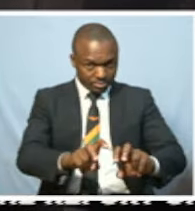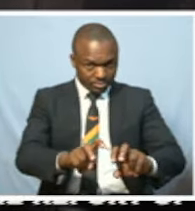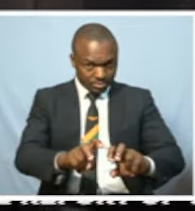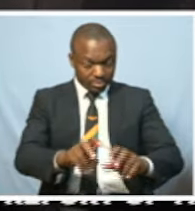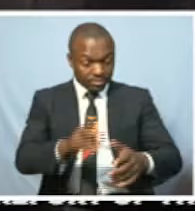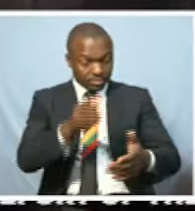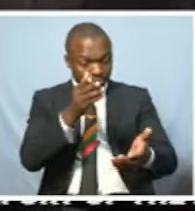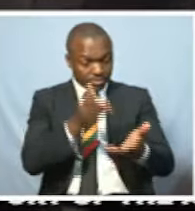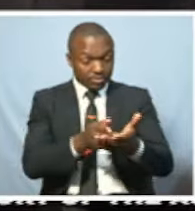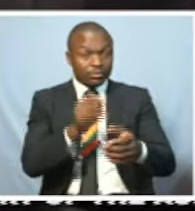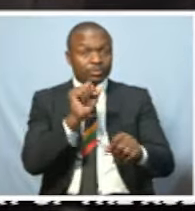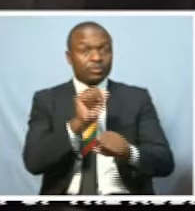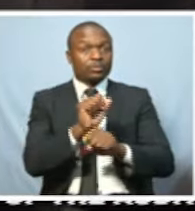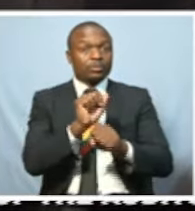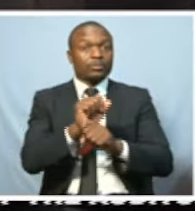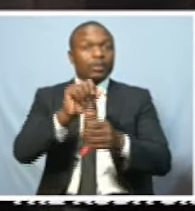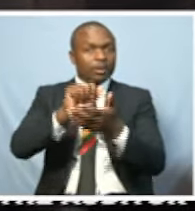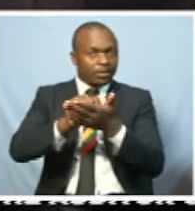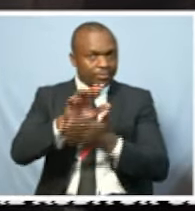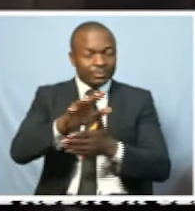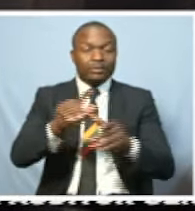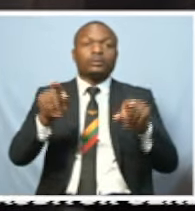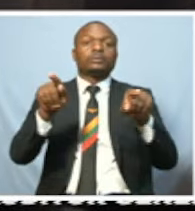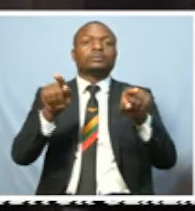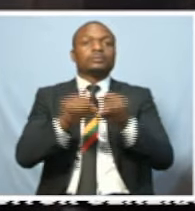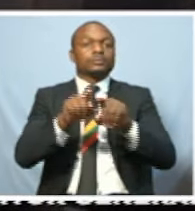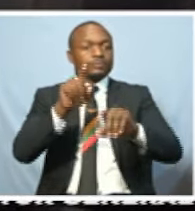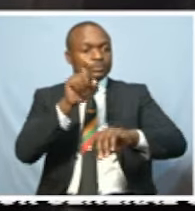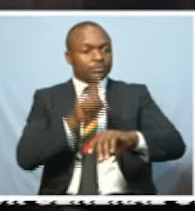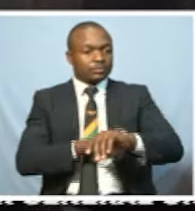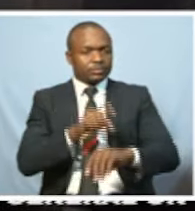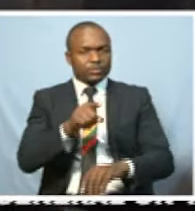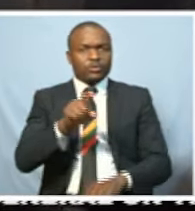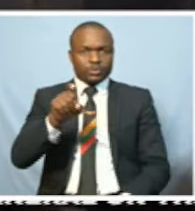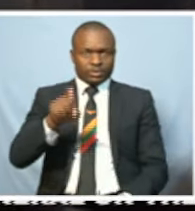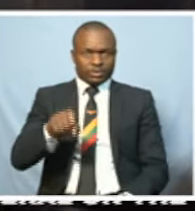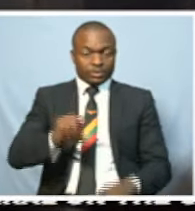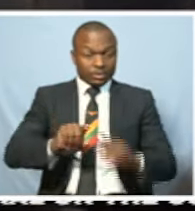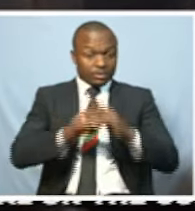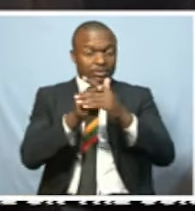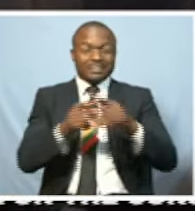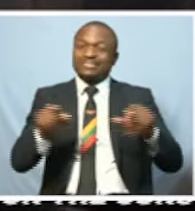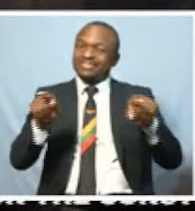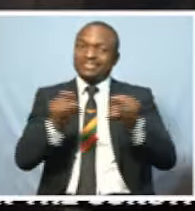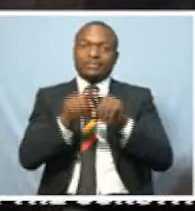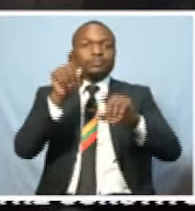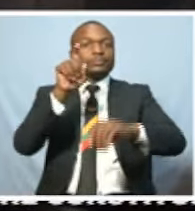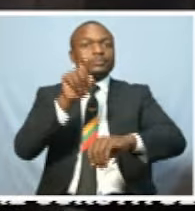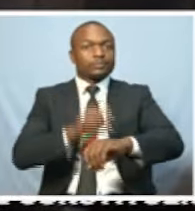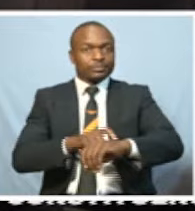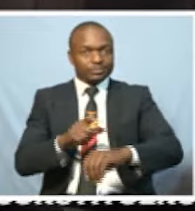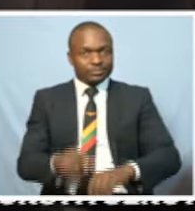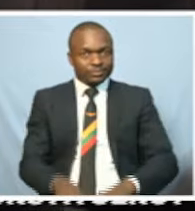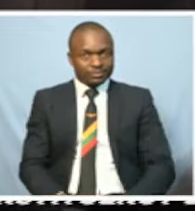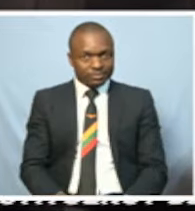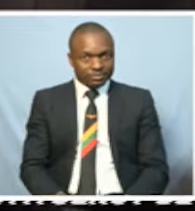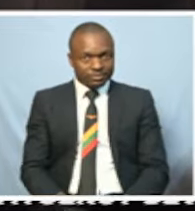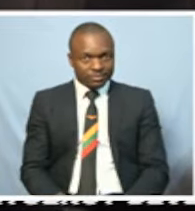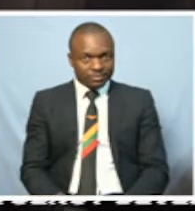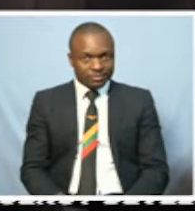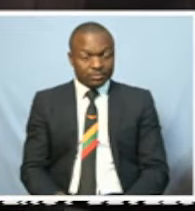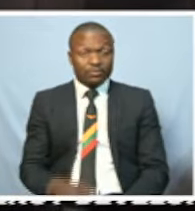these jobs were advertised at the same time and were supposed to commence same time. So